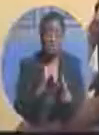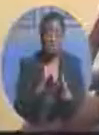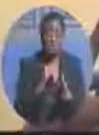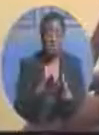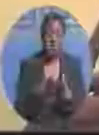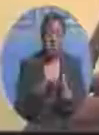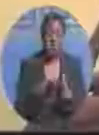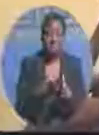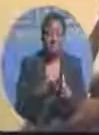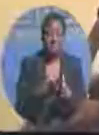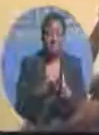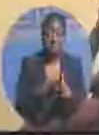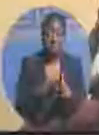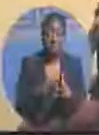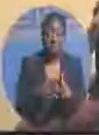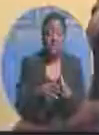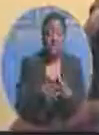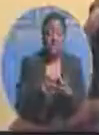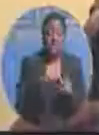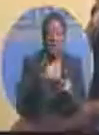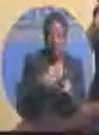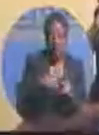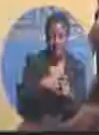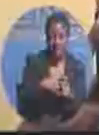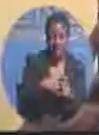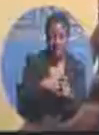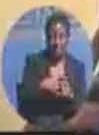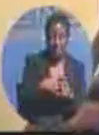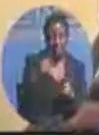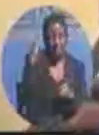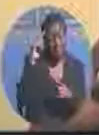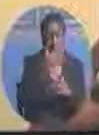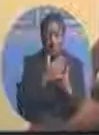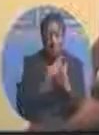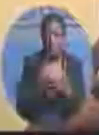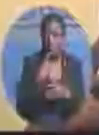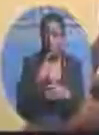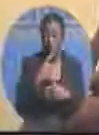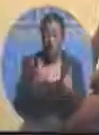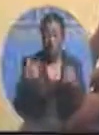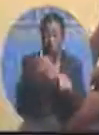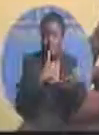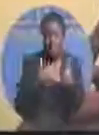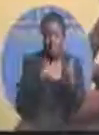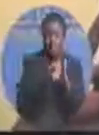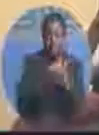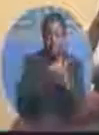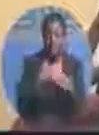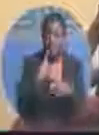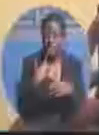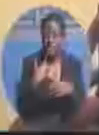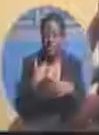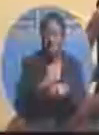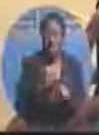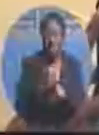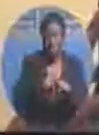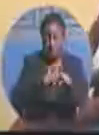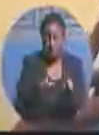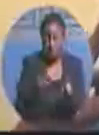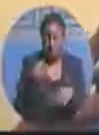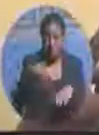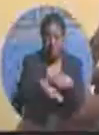of doing it. He was applying for someone who's going to go on the front line to fight crime in this country, who's going to make a mark in fighting crime for this